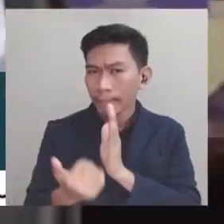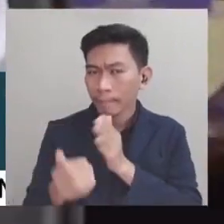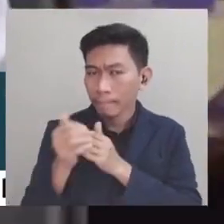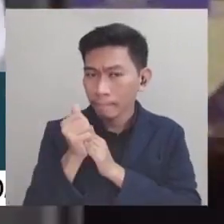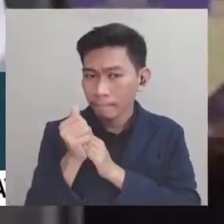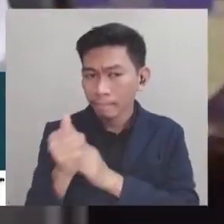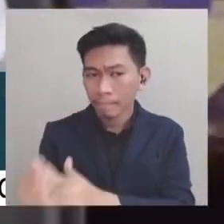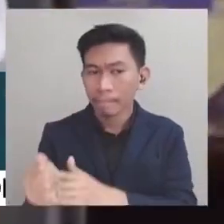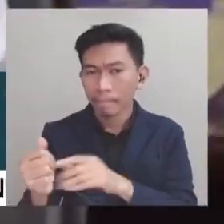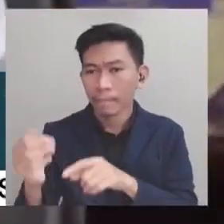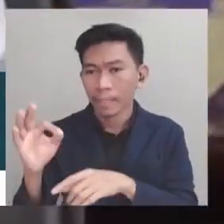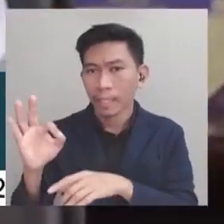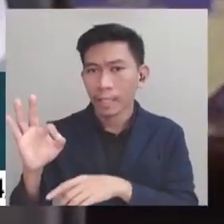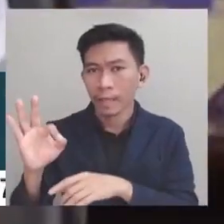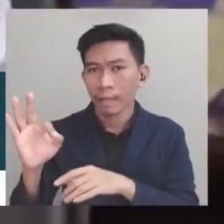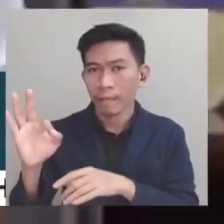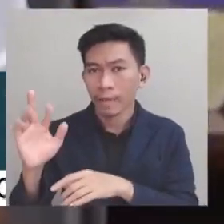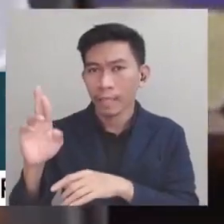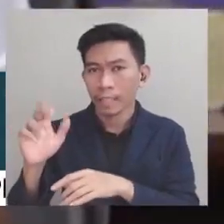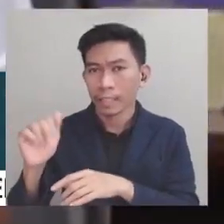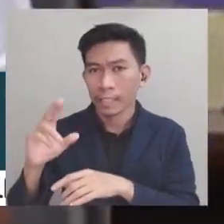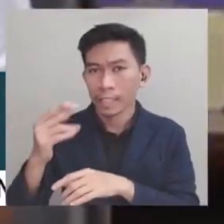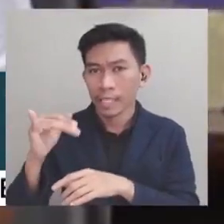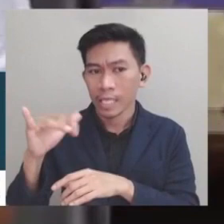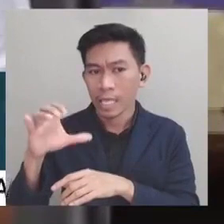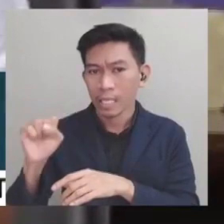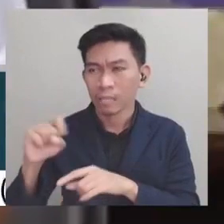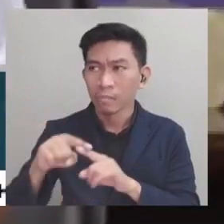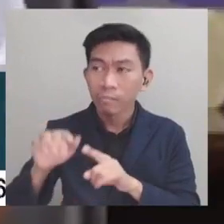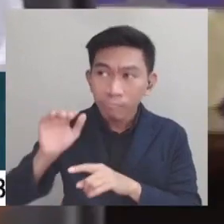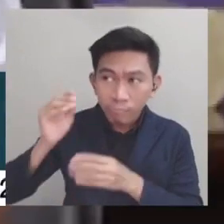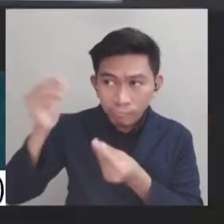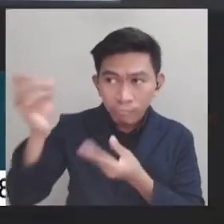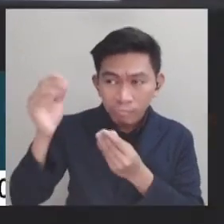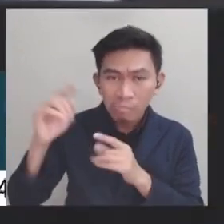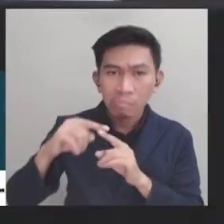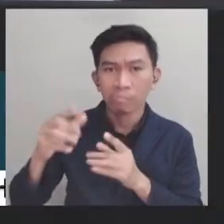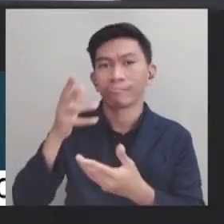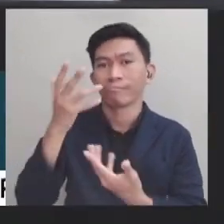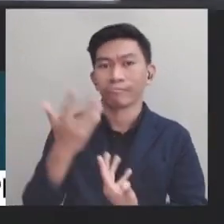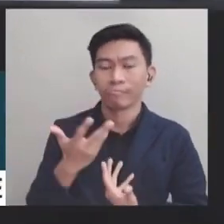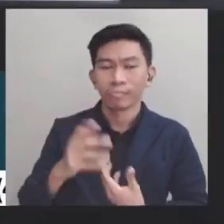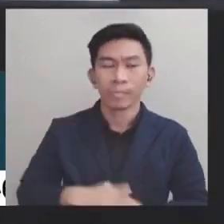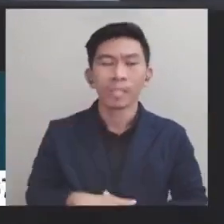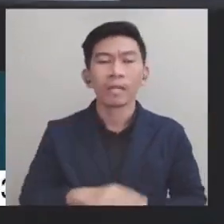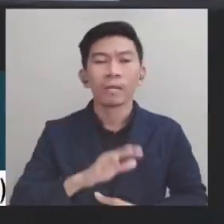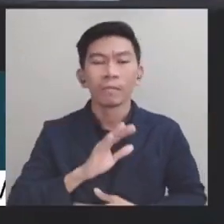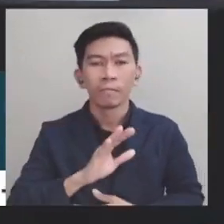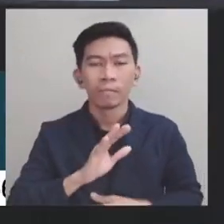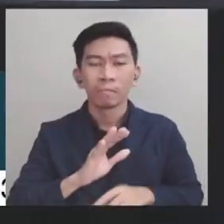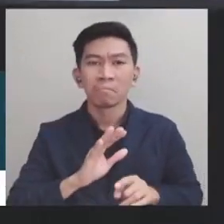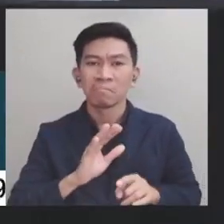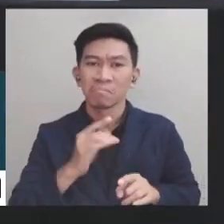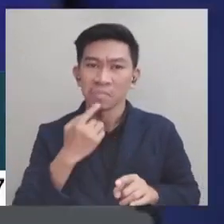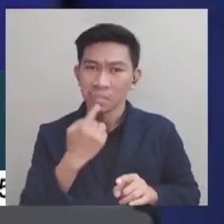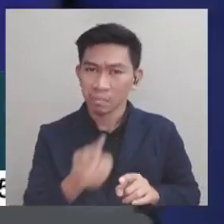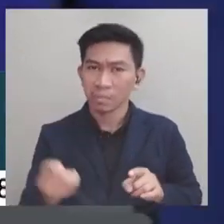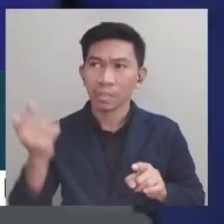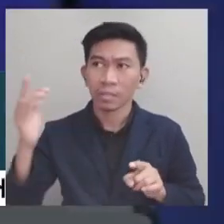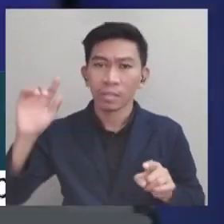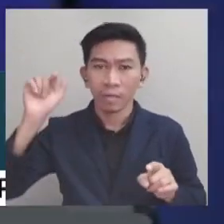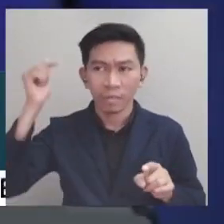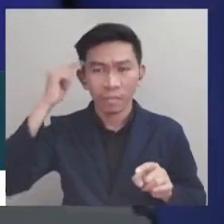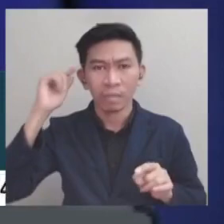Mar Valbuena claimed that they were ignored. Valbuena also claimed that the government is giving priority to large corporations